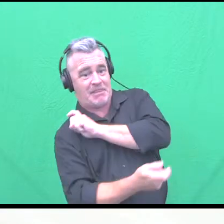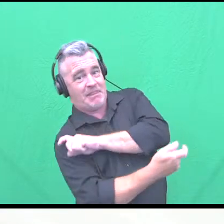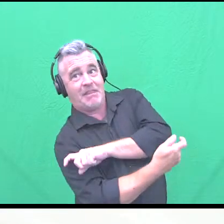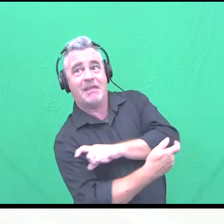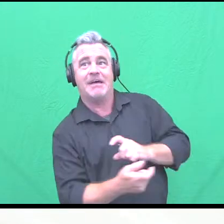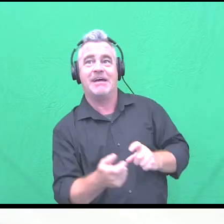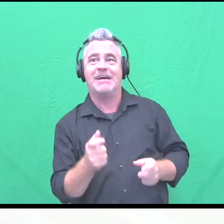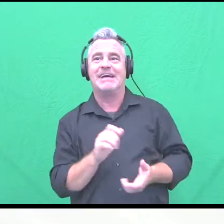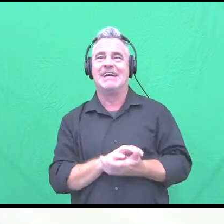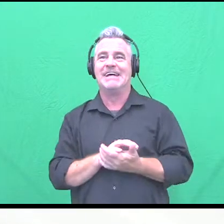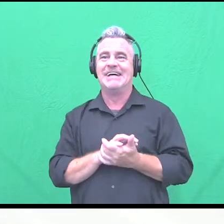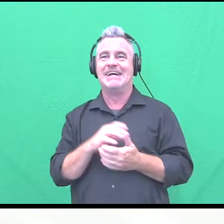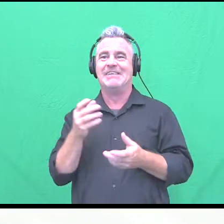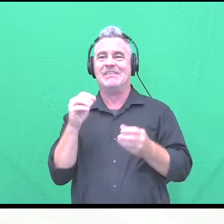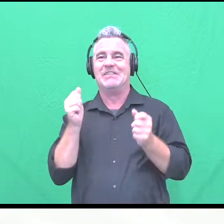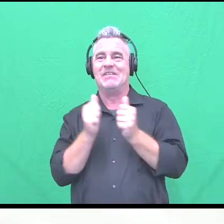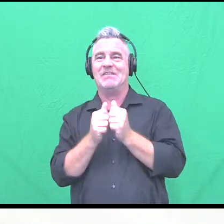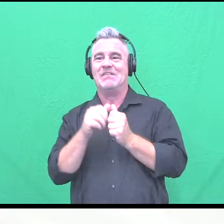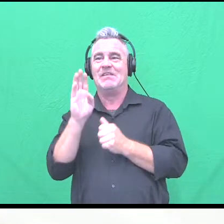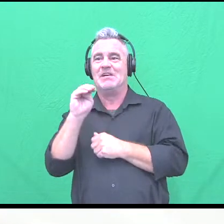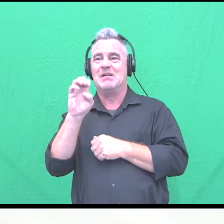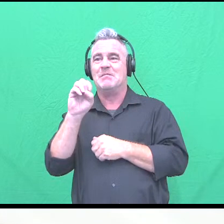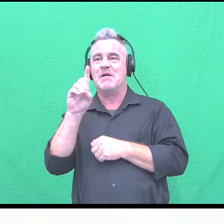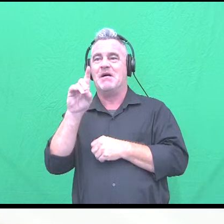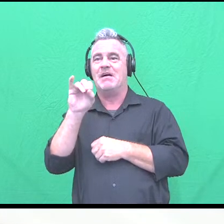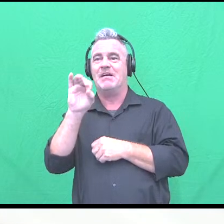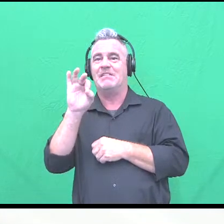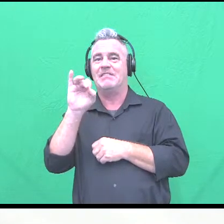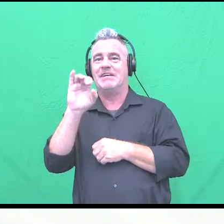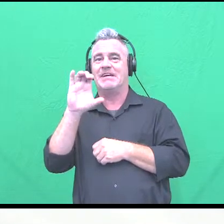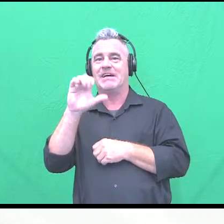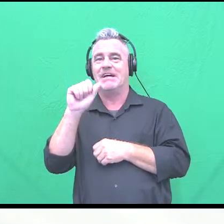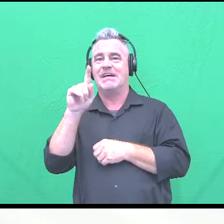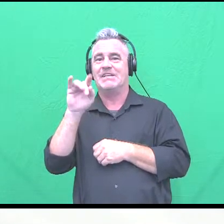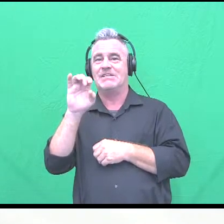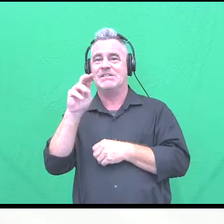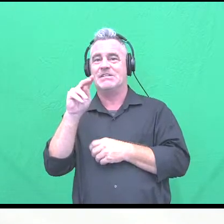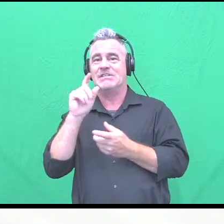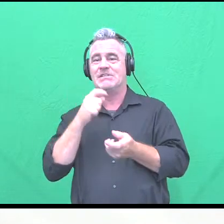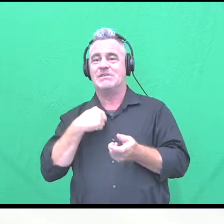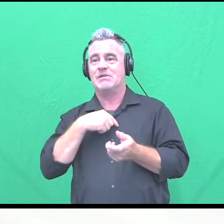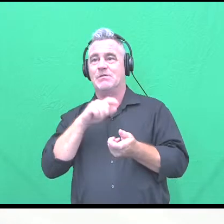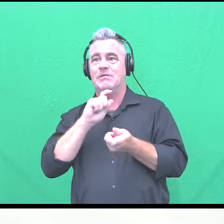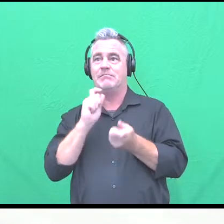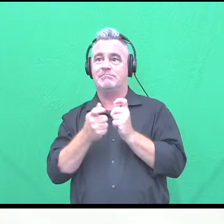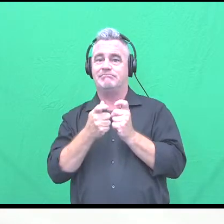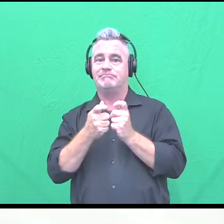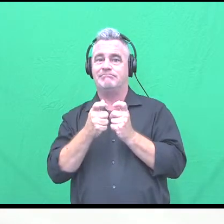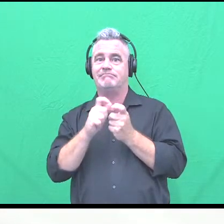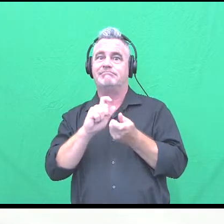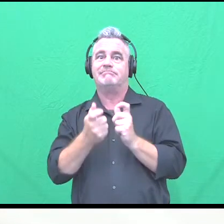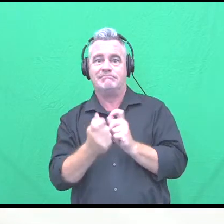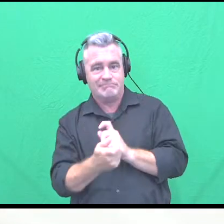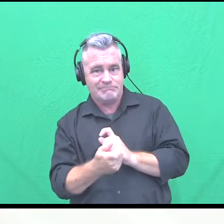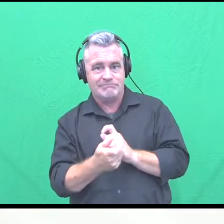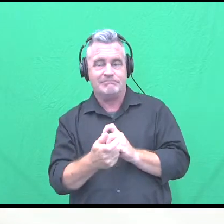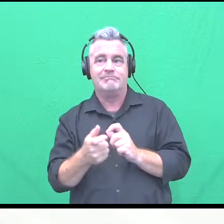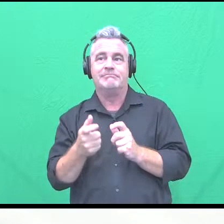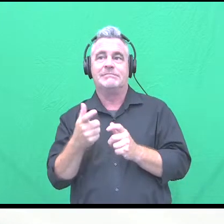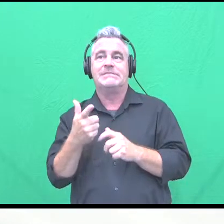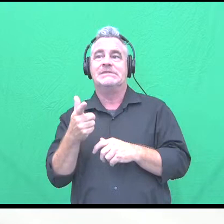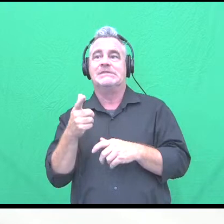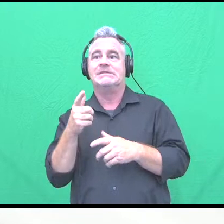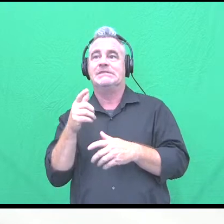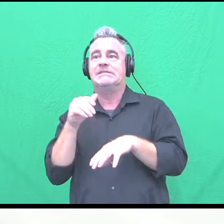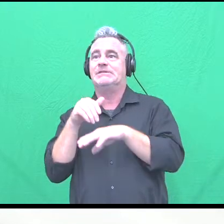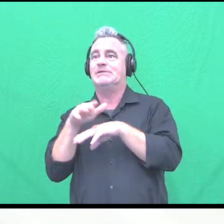modifications? Because we had revised it a couple of times. And if you could send it revised copy